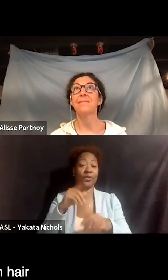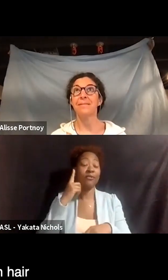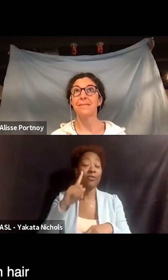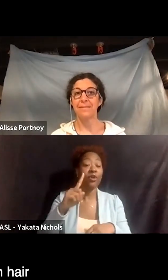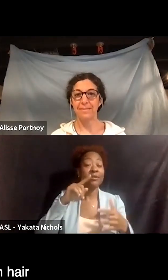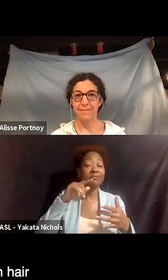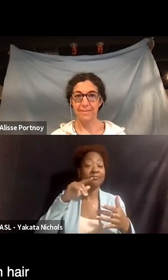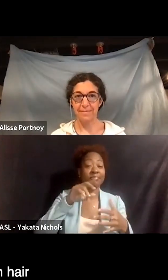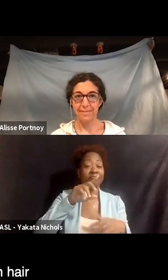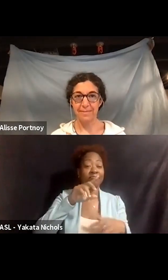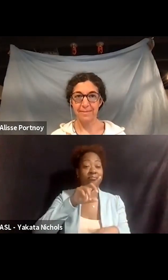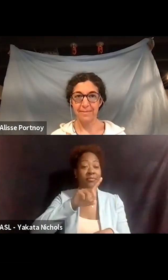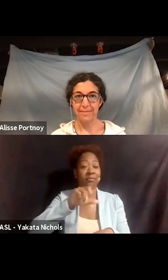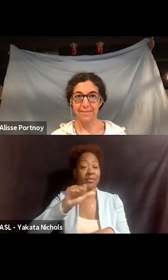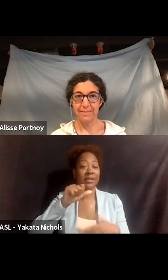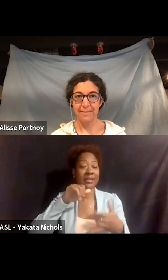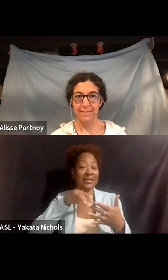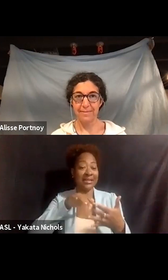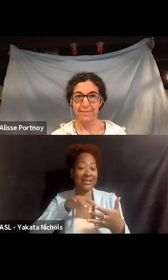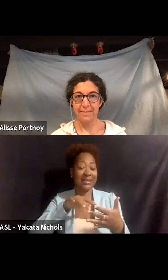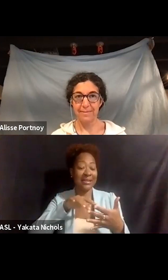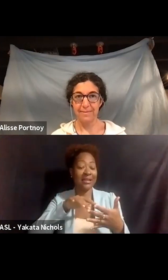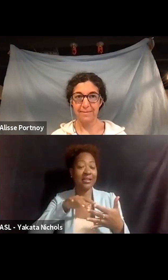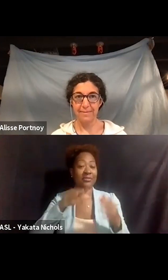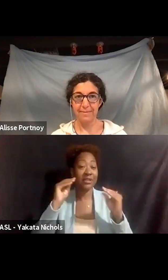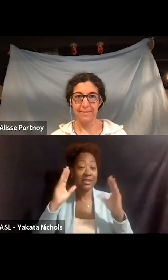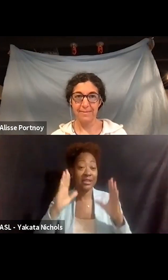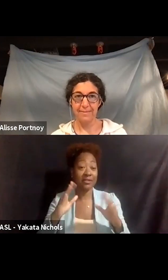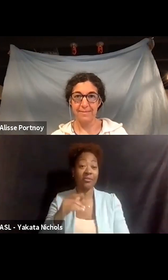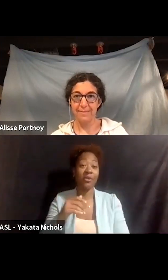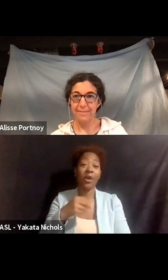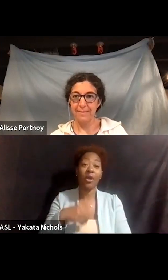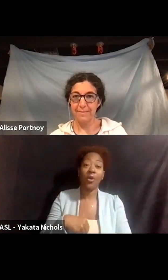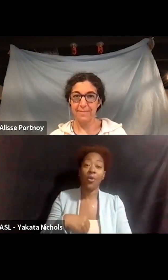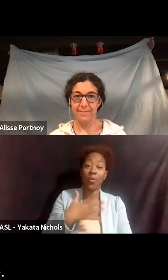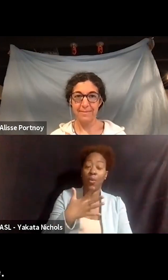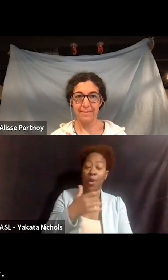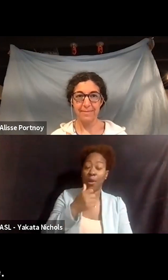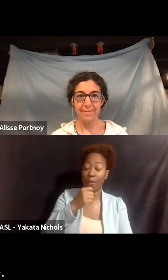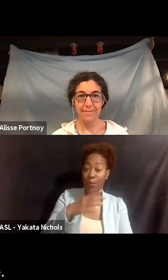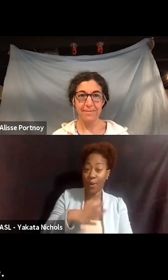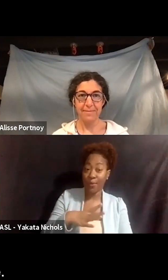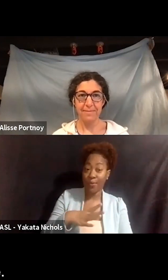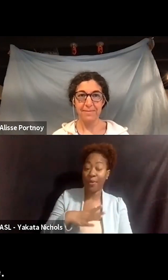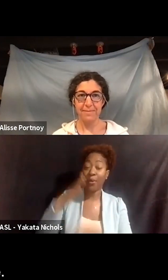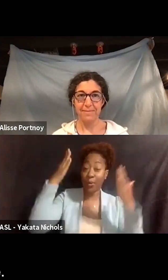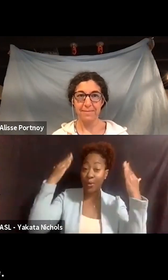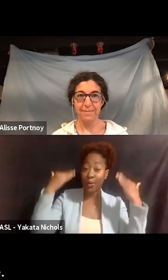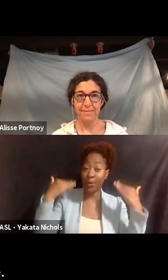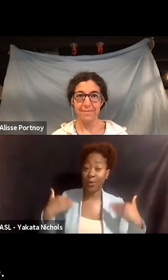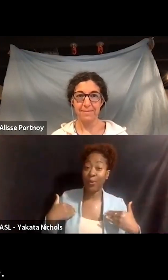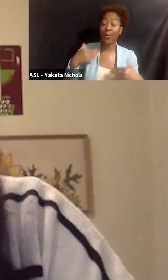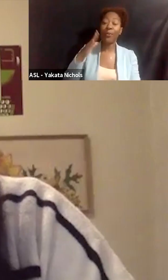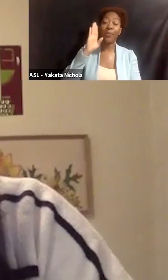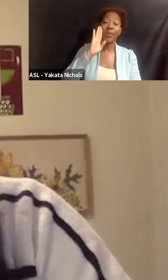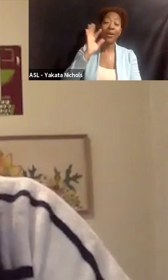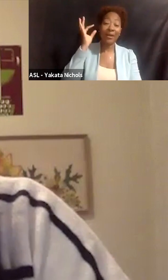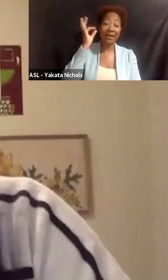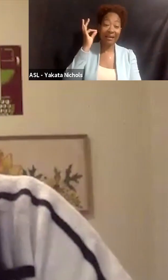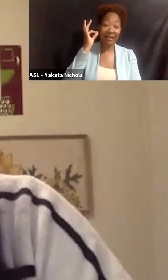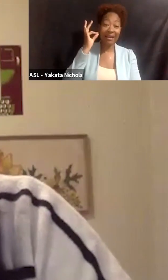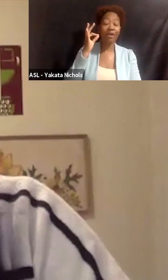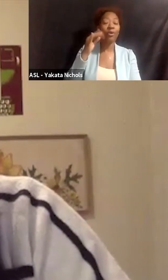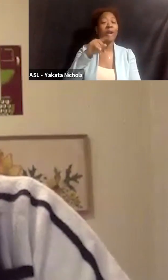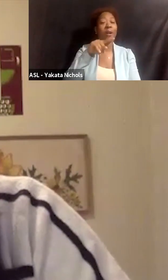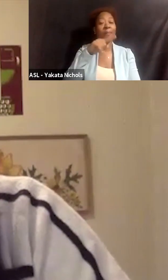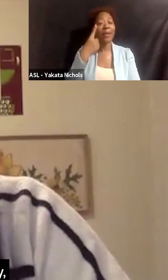a white woman with long brown hair, and I'm wearing a black and white striped sweater, and I'm sitting in a home office. I'm so